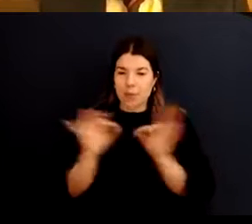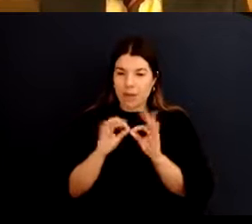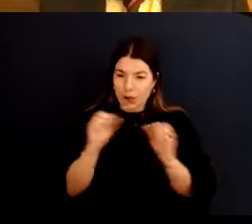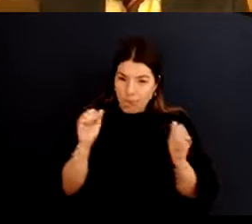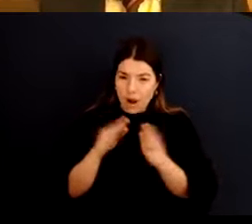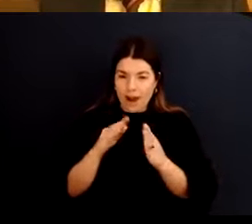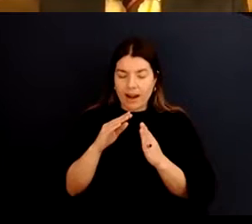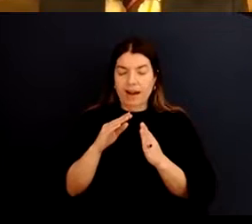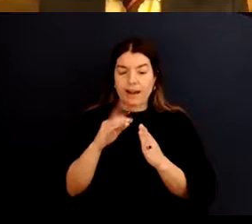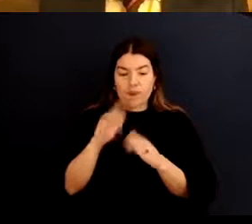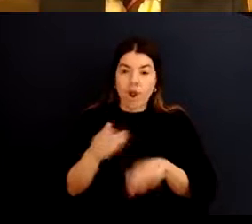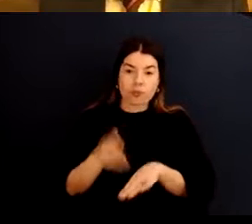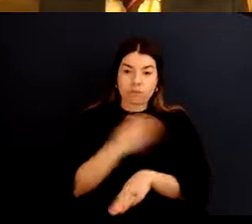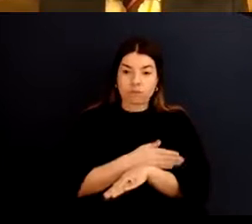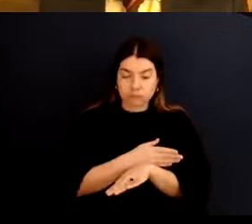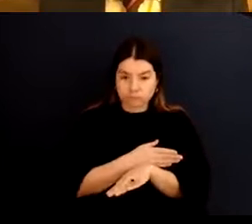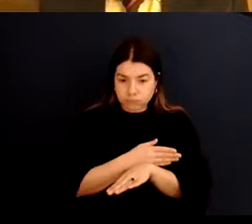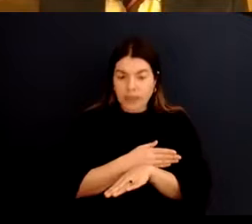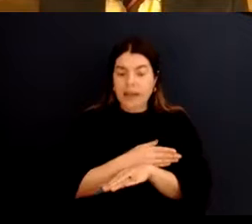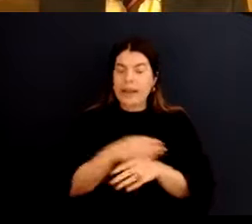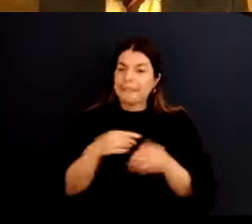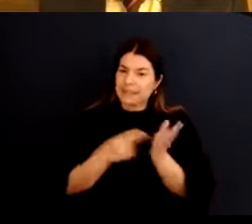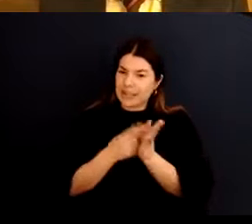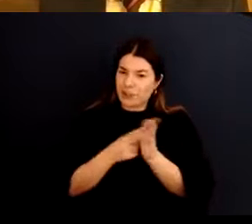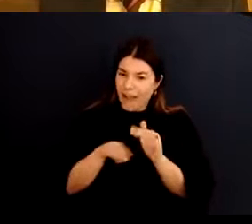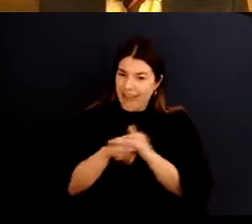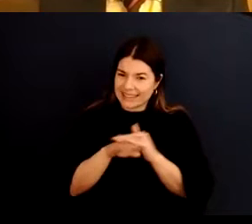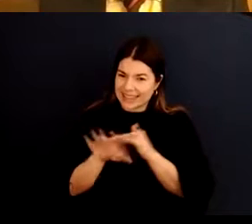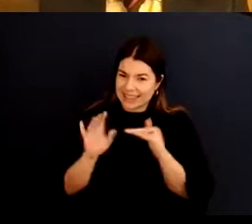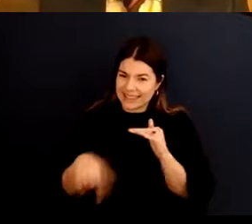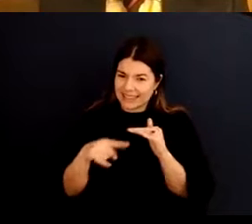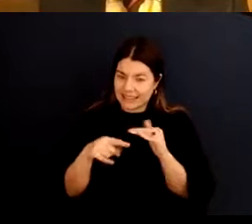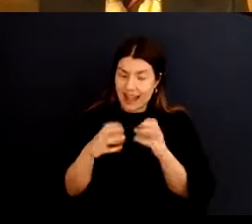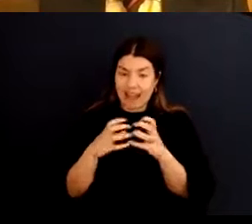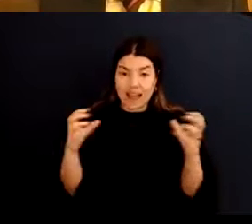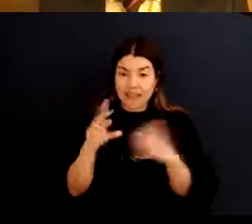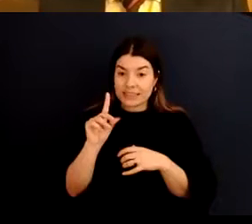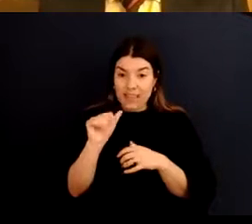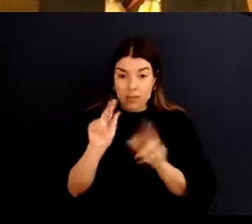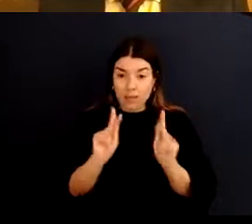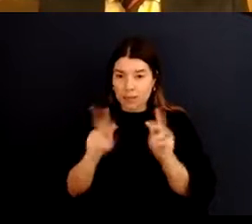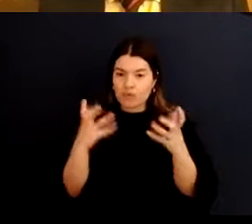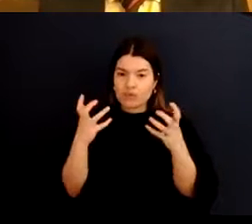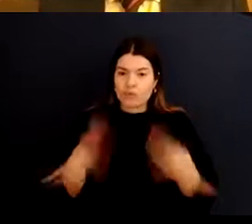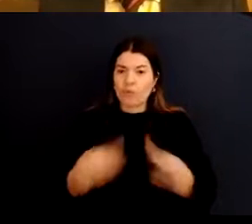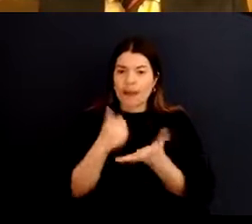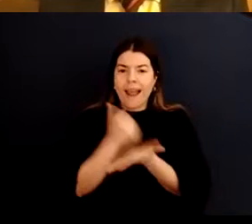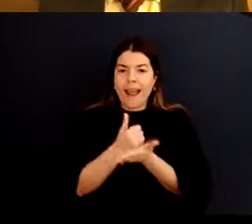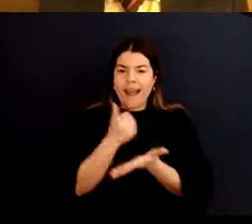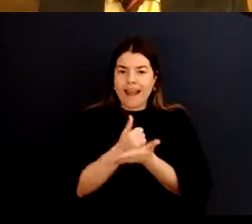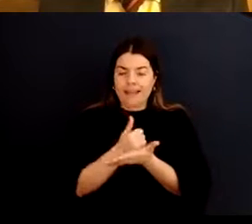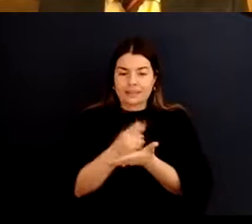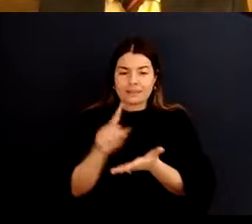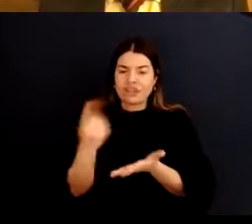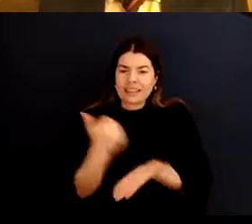community, is to create all the access that they need. A lot of the disabled people, they don't want you to help them. Because matter of fact, I tried to help one of them. He said, "Leave